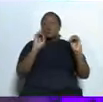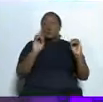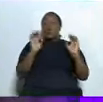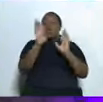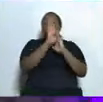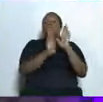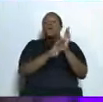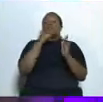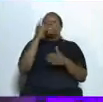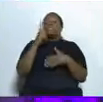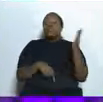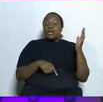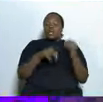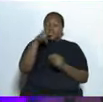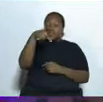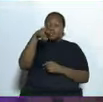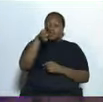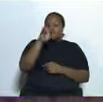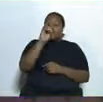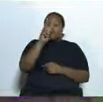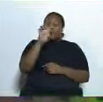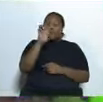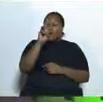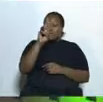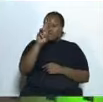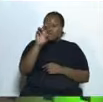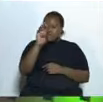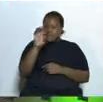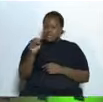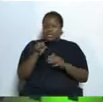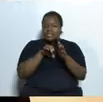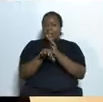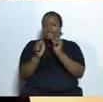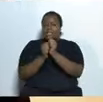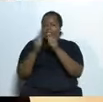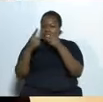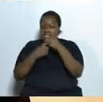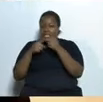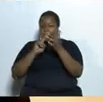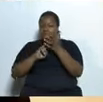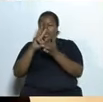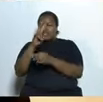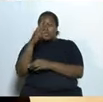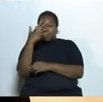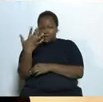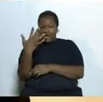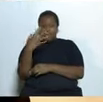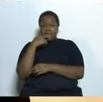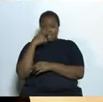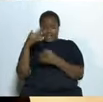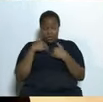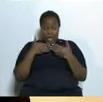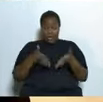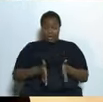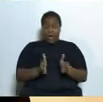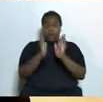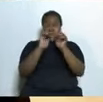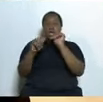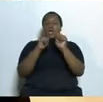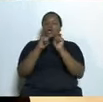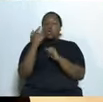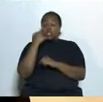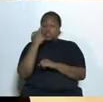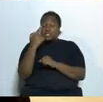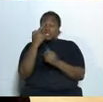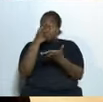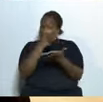says. Proverbs chapter 16, verse 25. There is a way that seems right to a